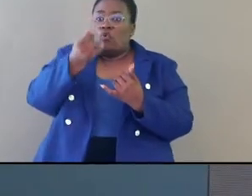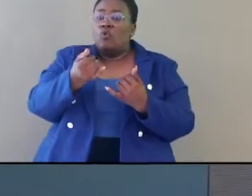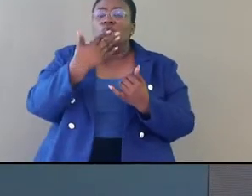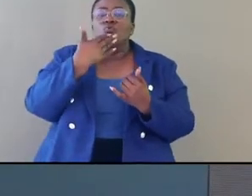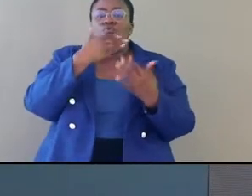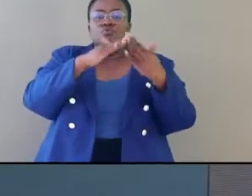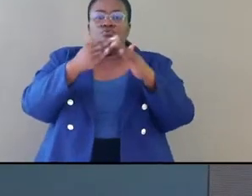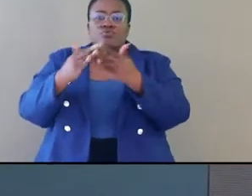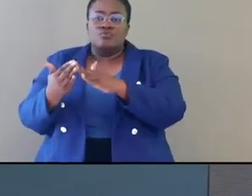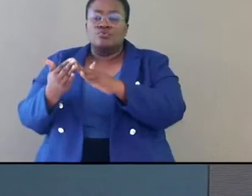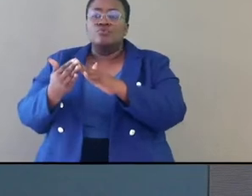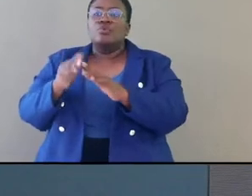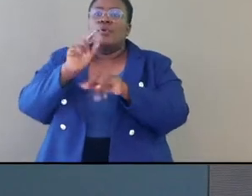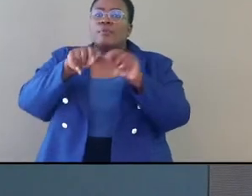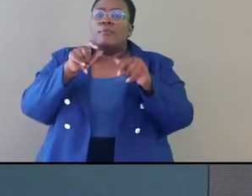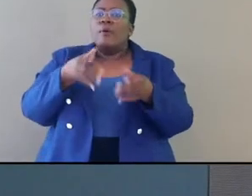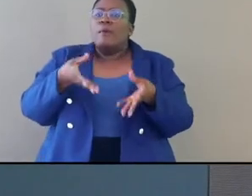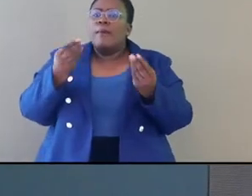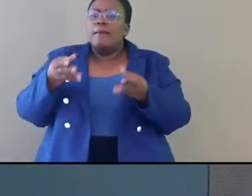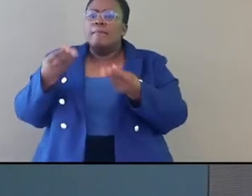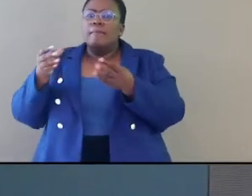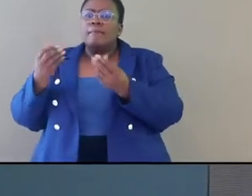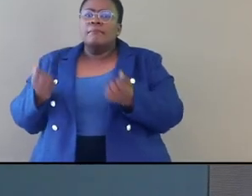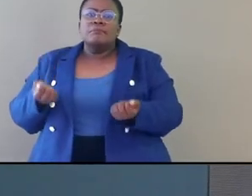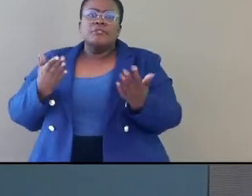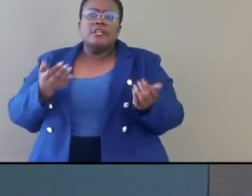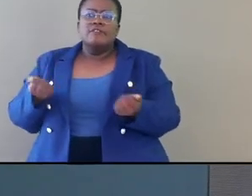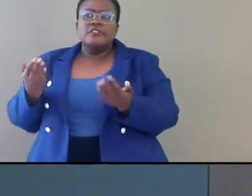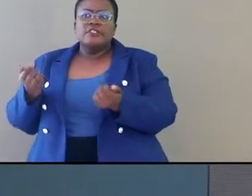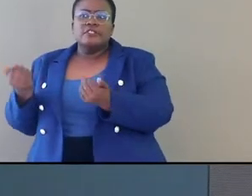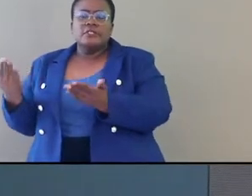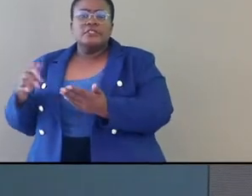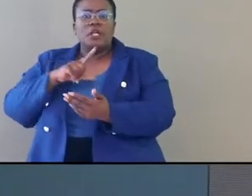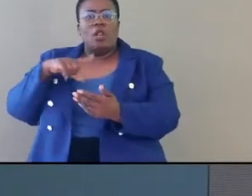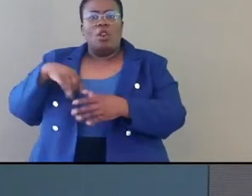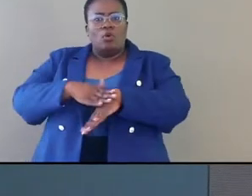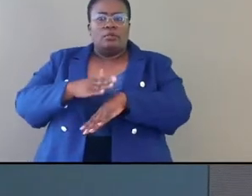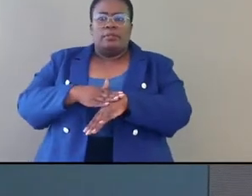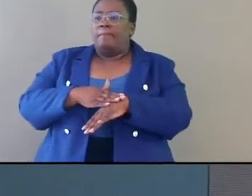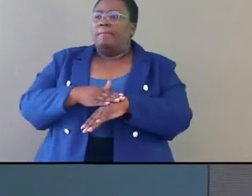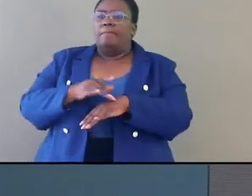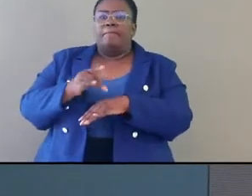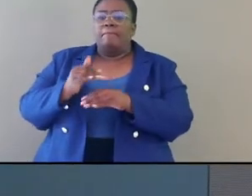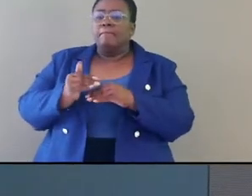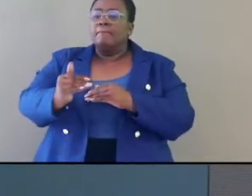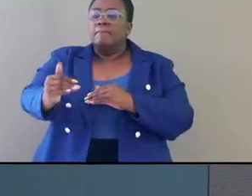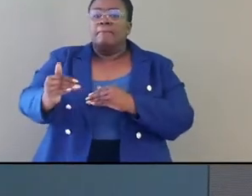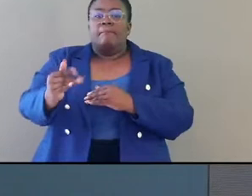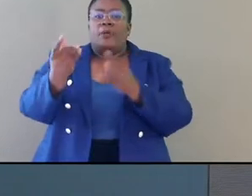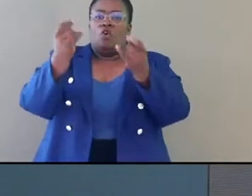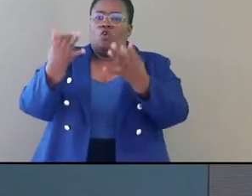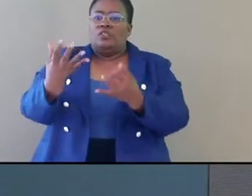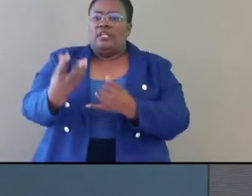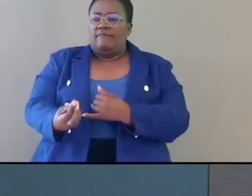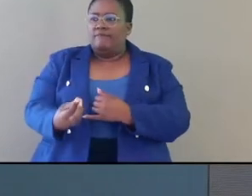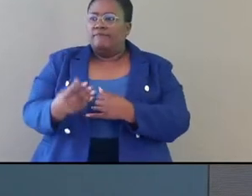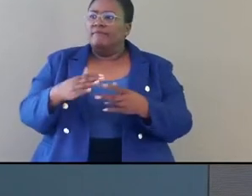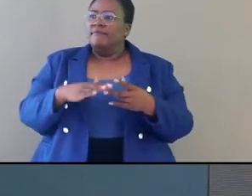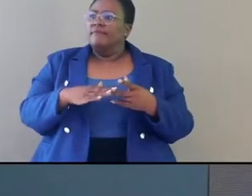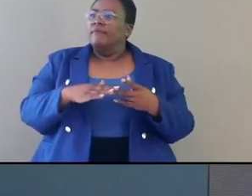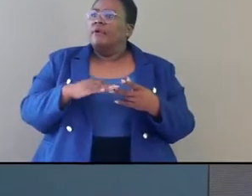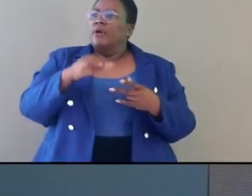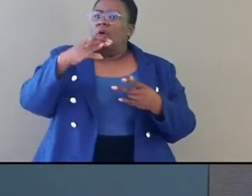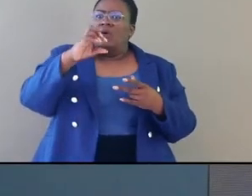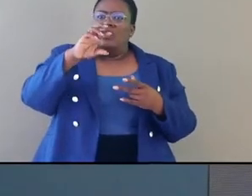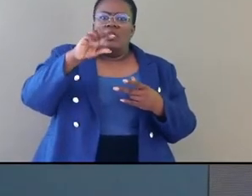so when people aren't receiving their services there are long term costs and I'll give an example Greece during